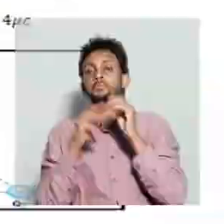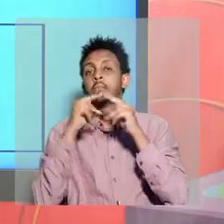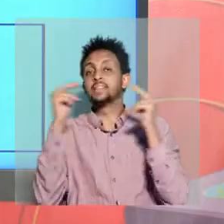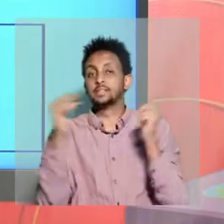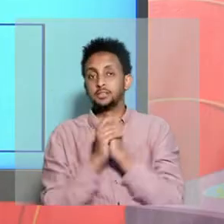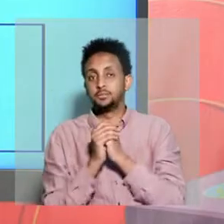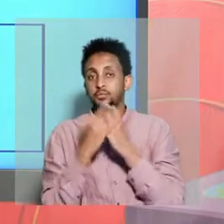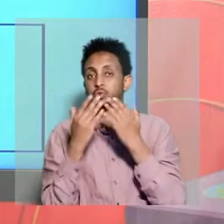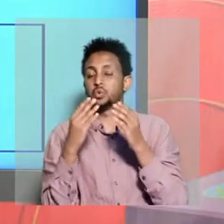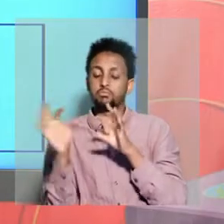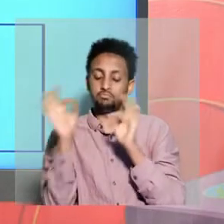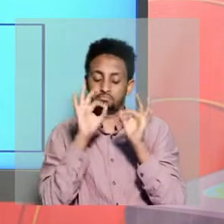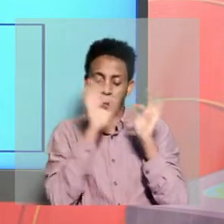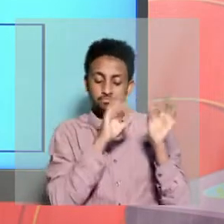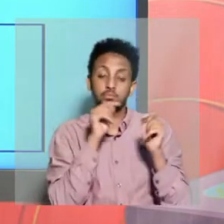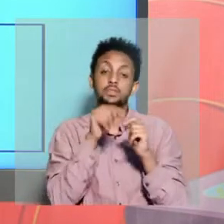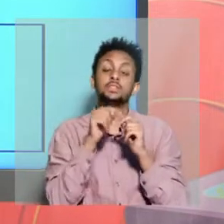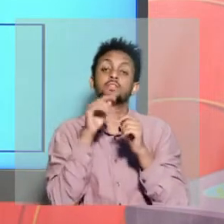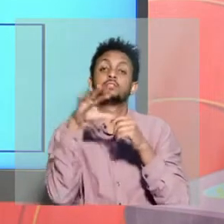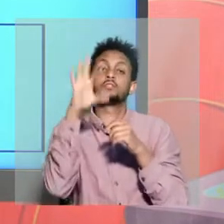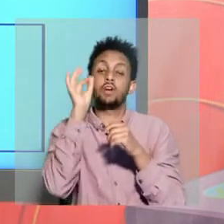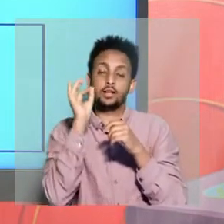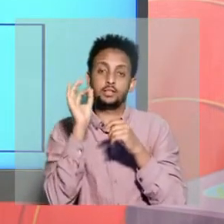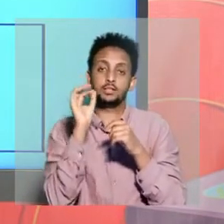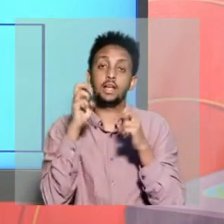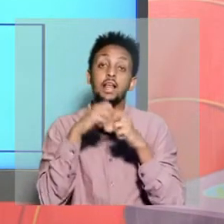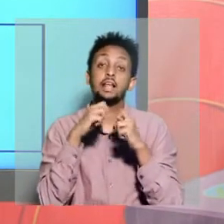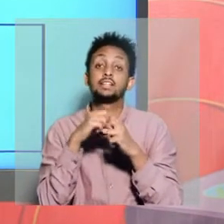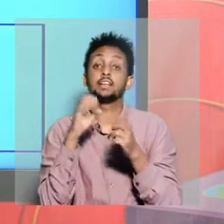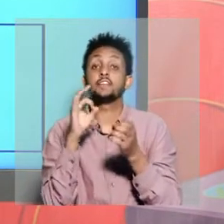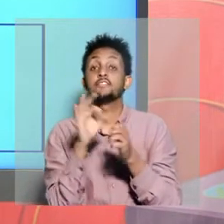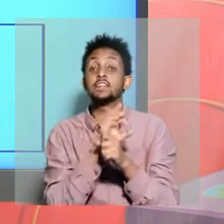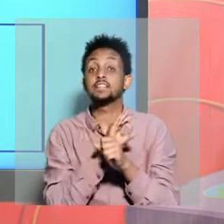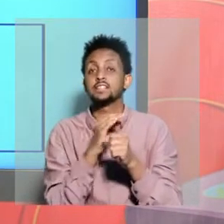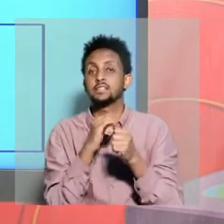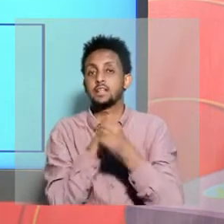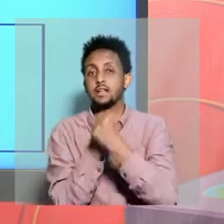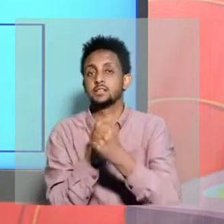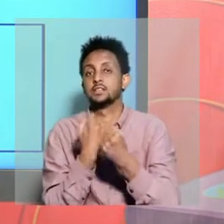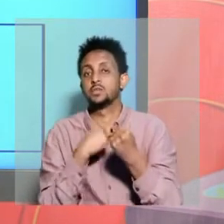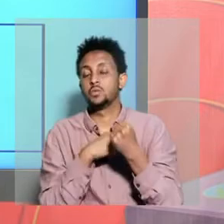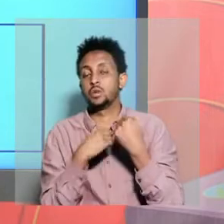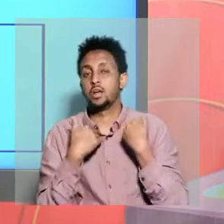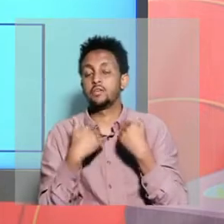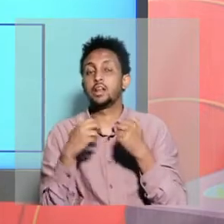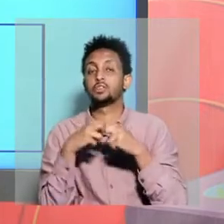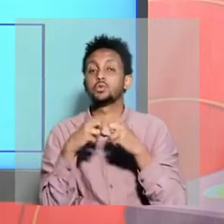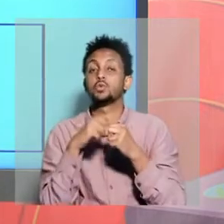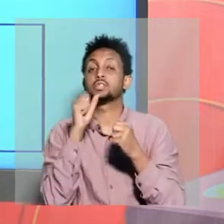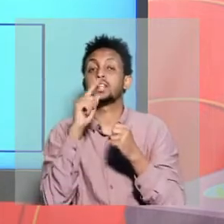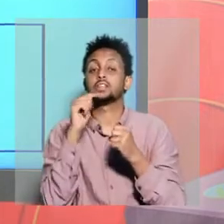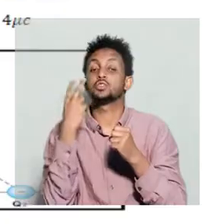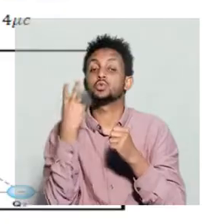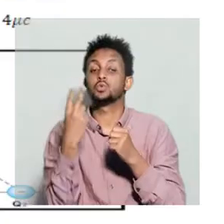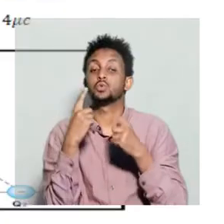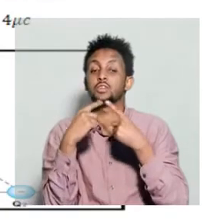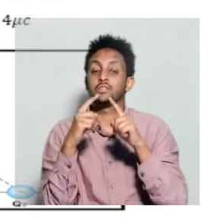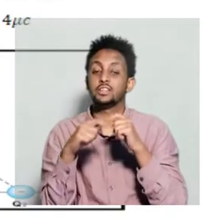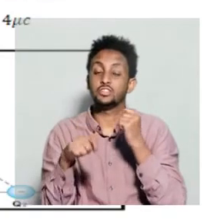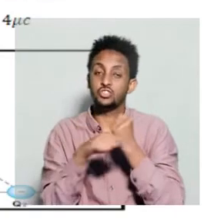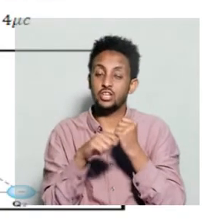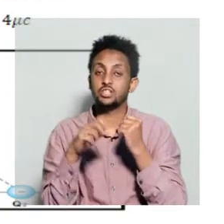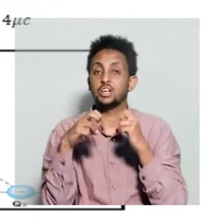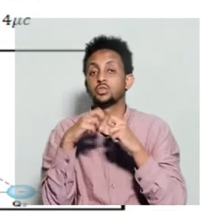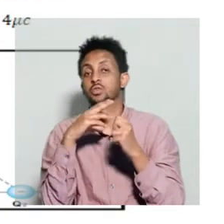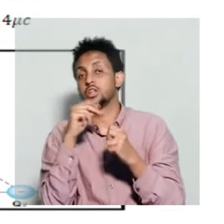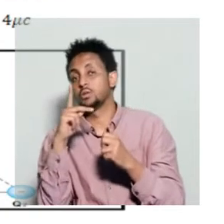meter. So substituting this, you can find the electric field strength. You can find the electrostatic force between two different charges,